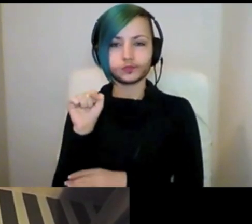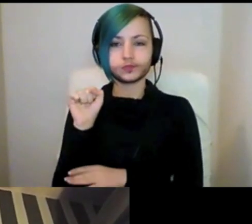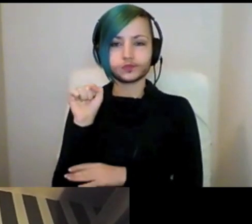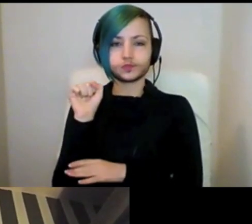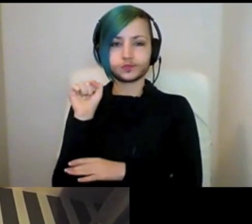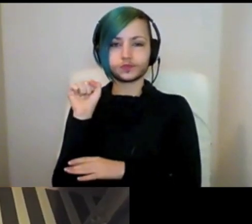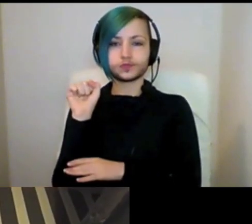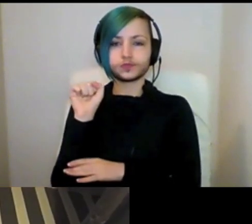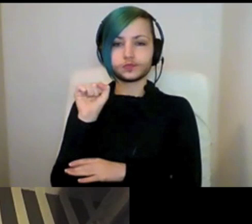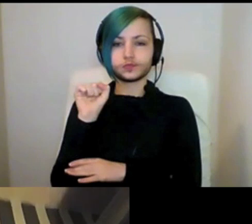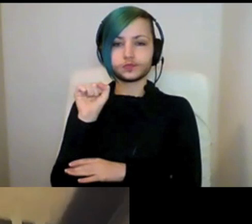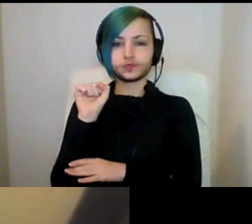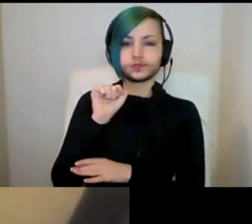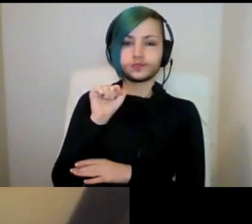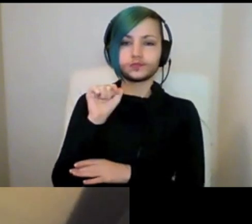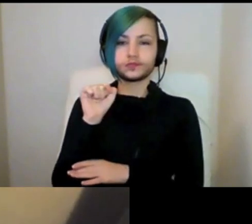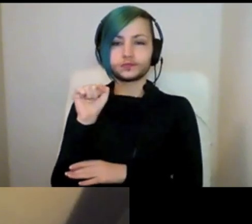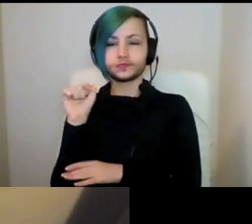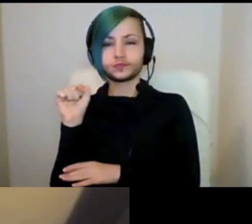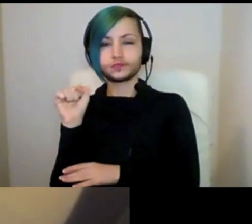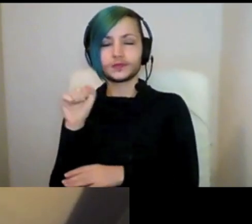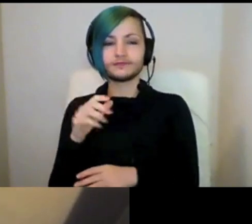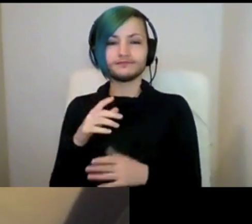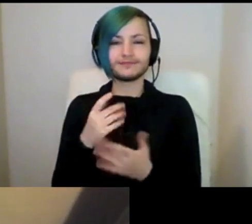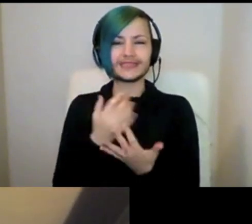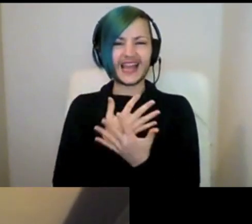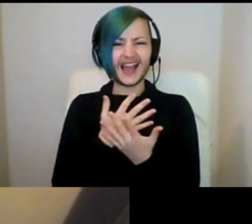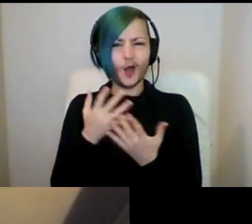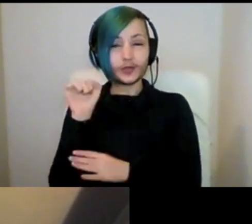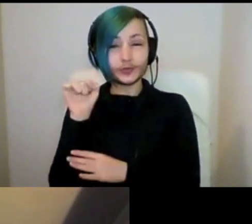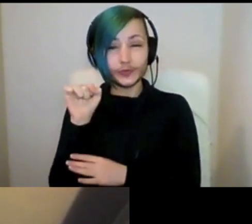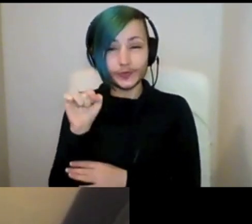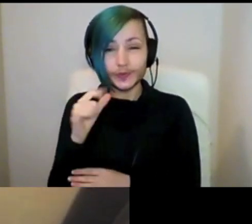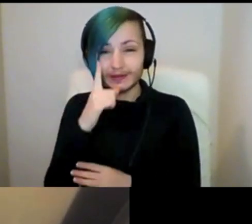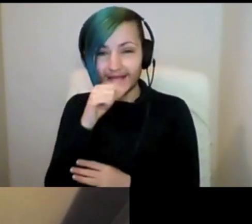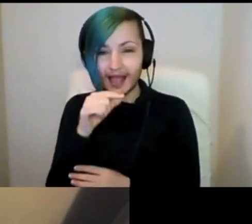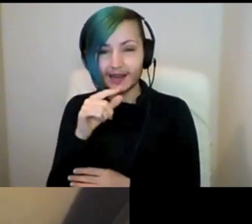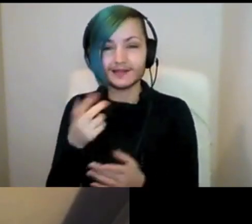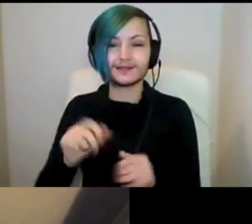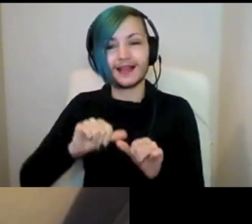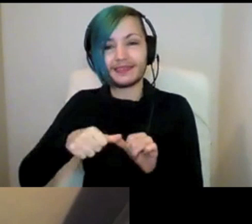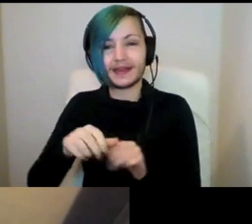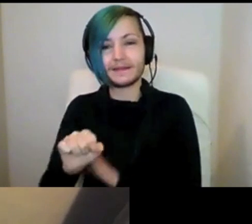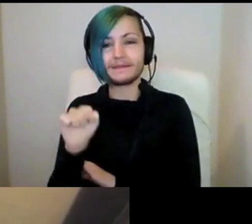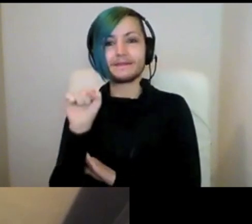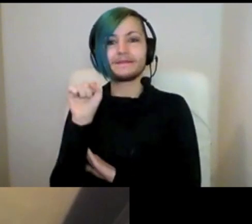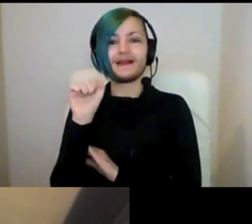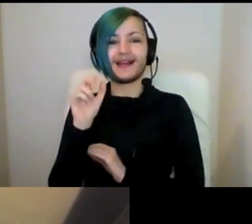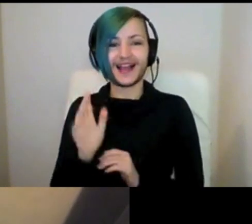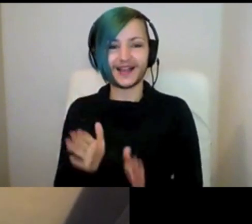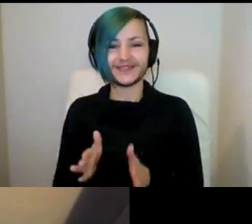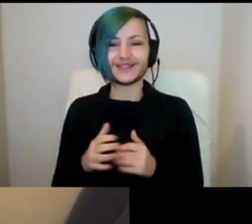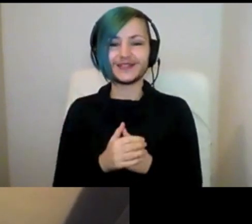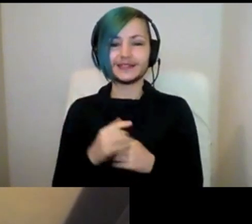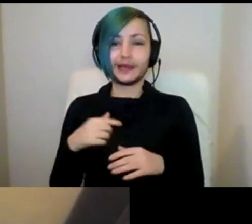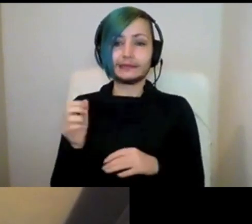right, as far as it can go, and just bring it back to the center. So that's the, oh, okay. I kind of went to the right a